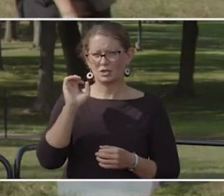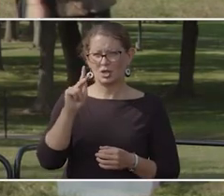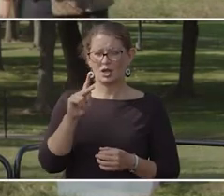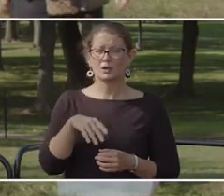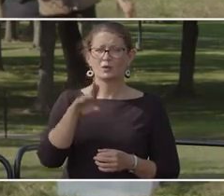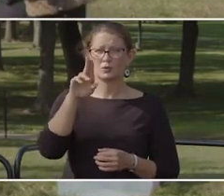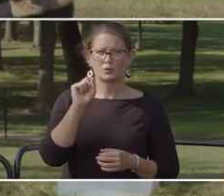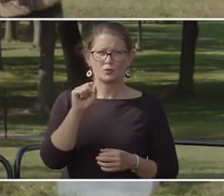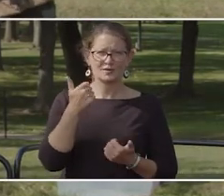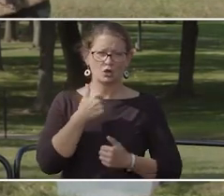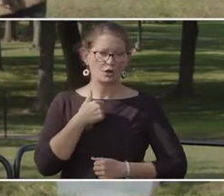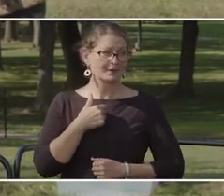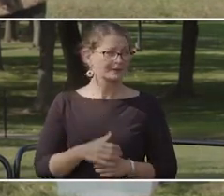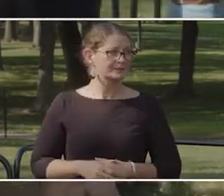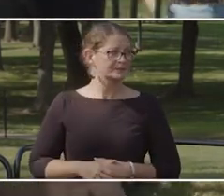U.S. Army.